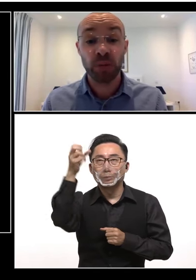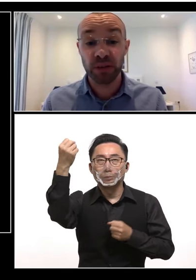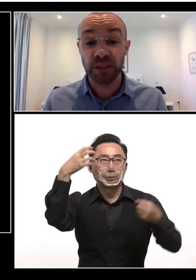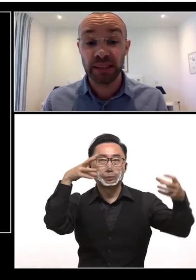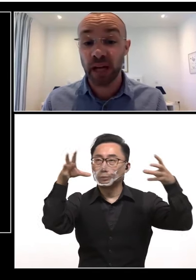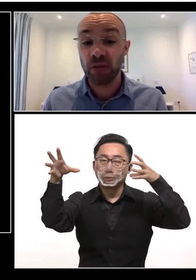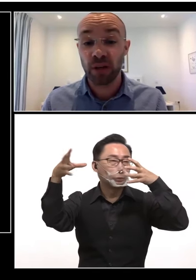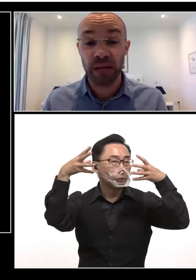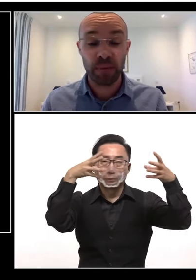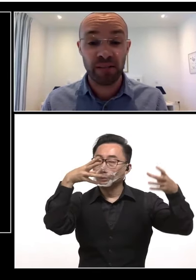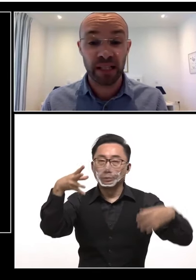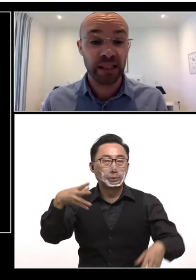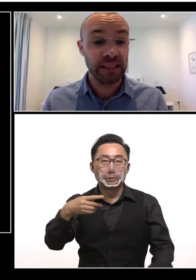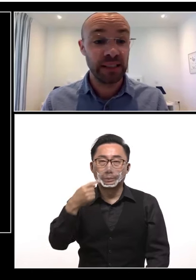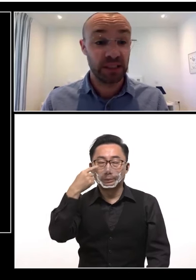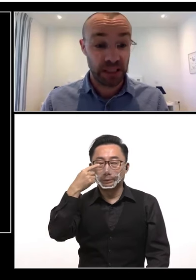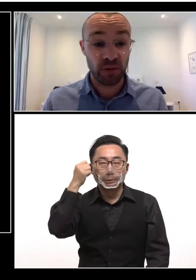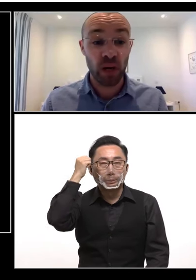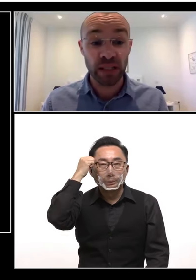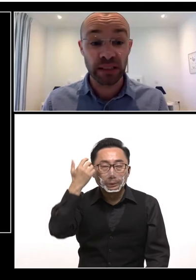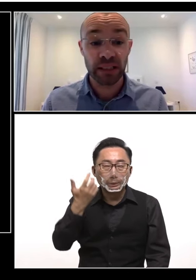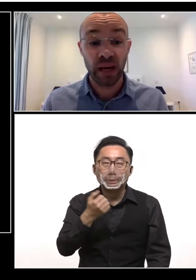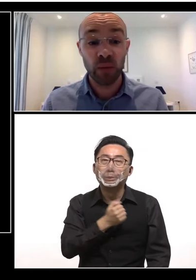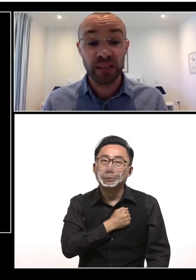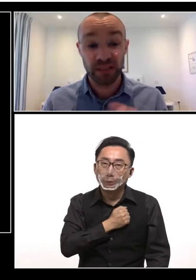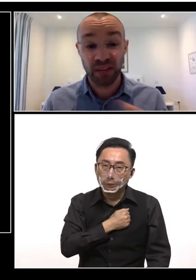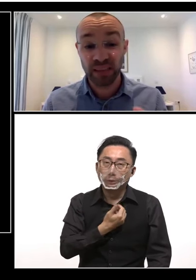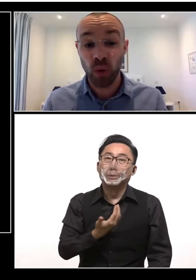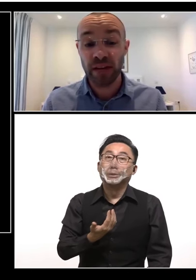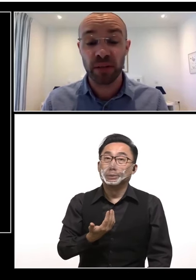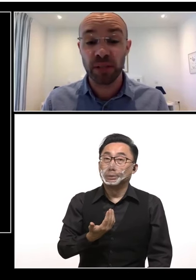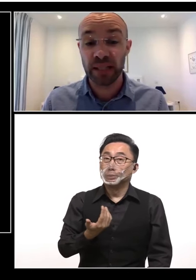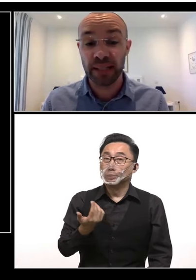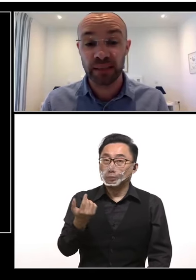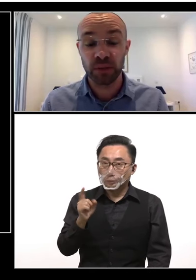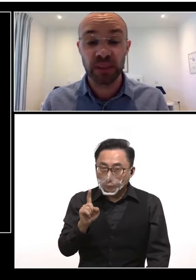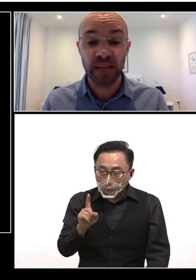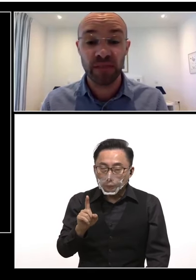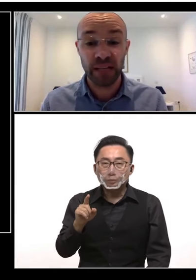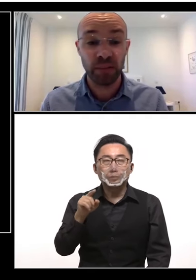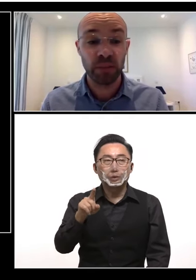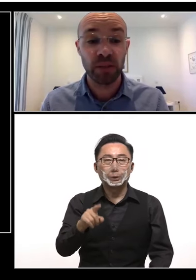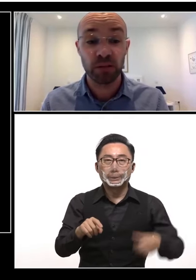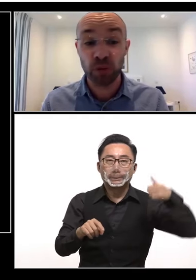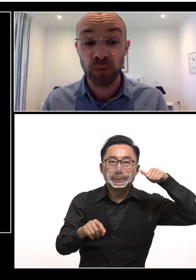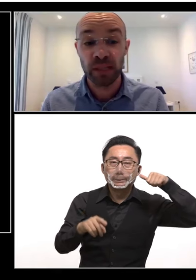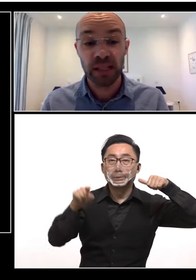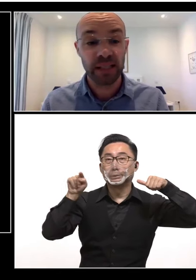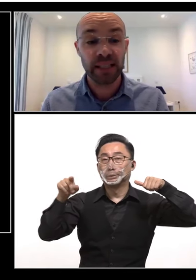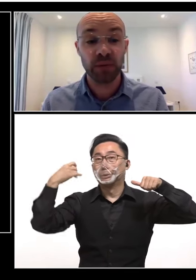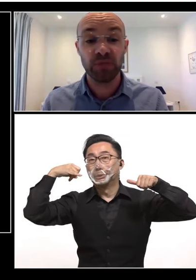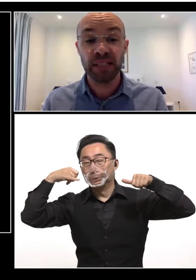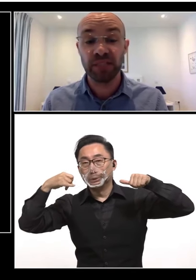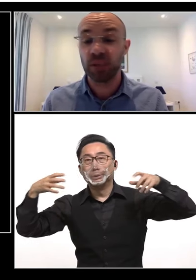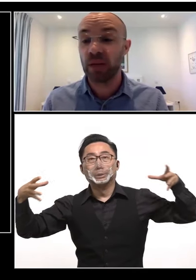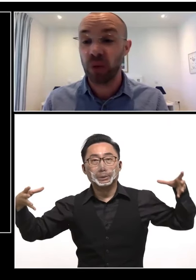was an opportunity to overcome that barrier, teach deaf awareness, and we devised a way of communicating between deaf and hearing people in the room that led